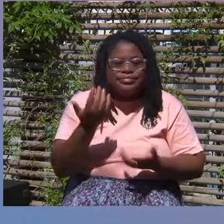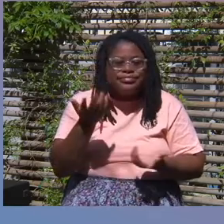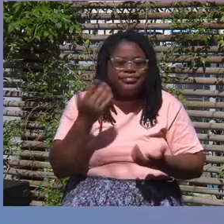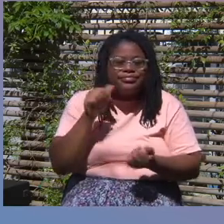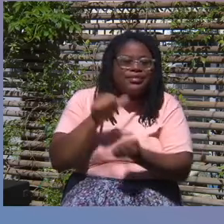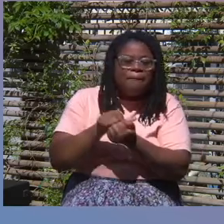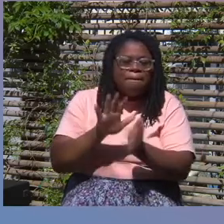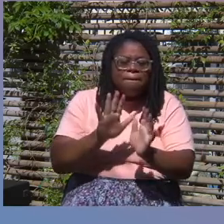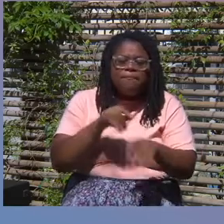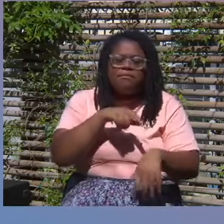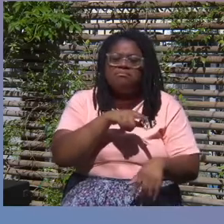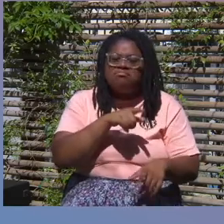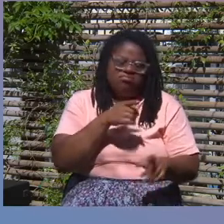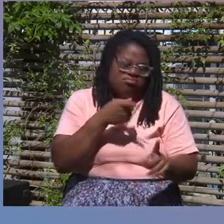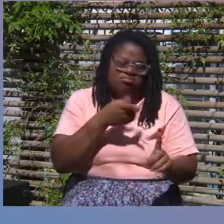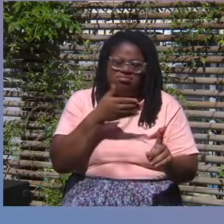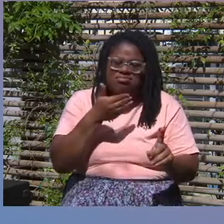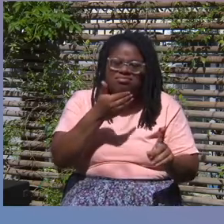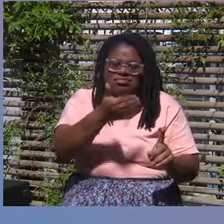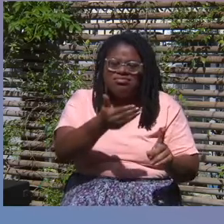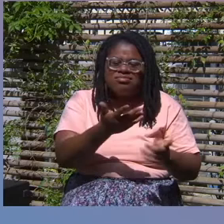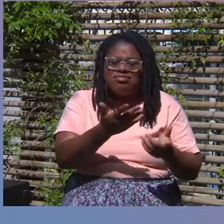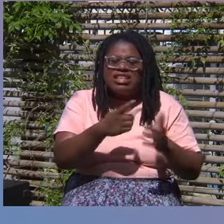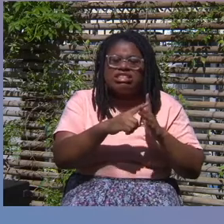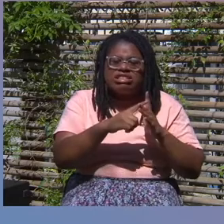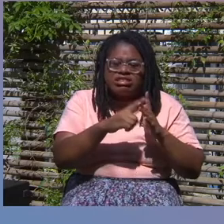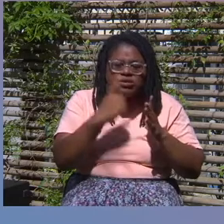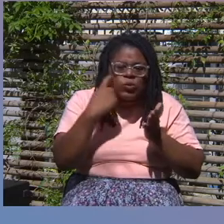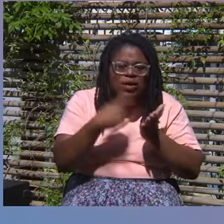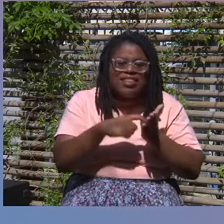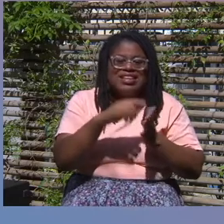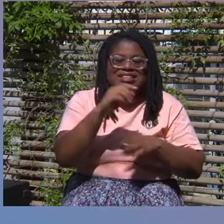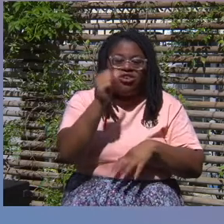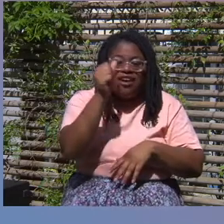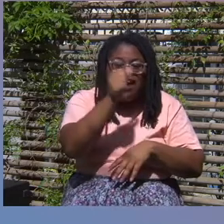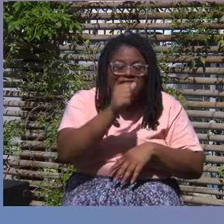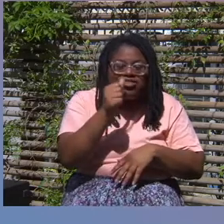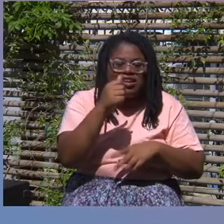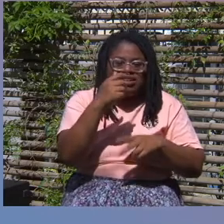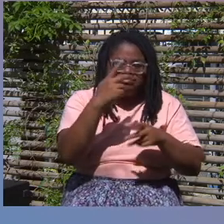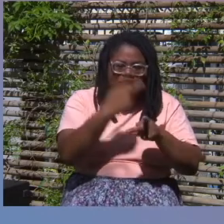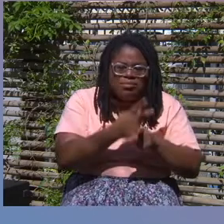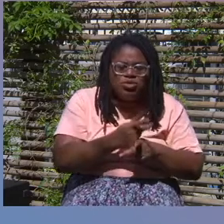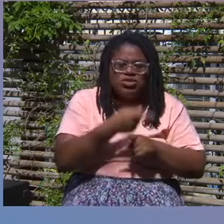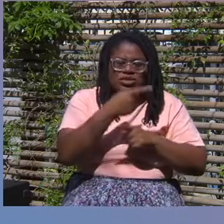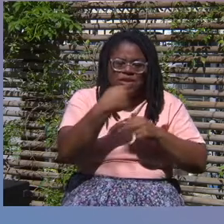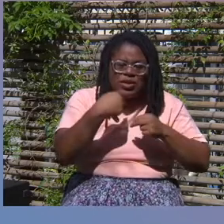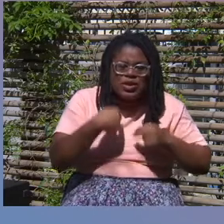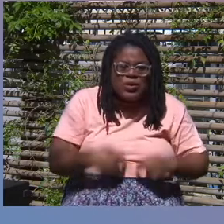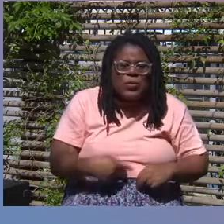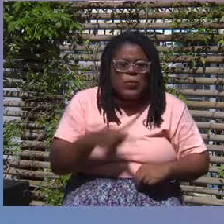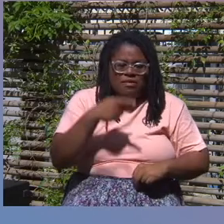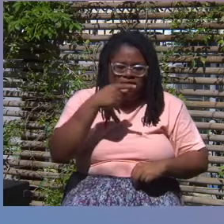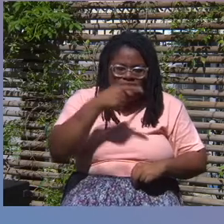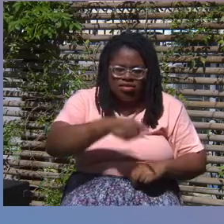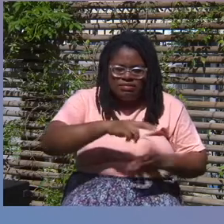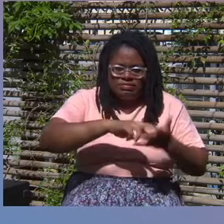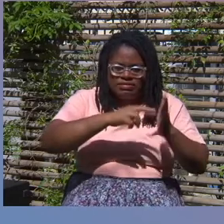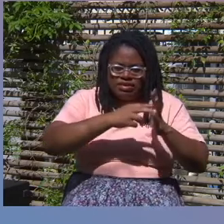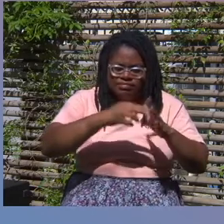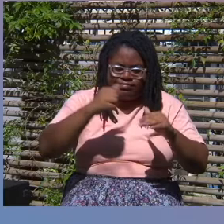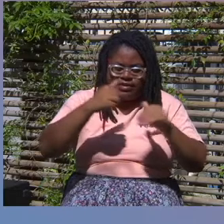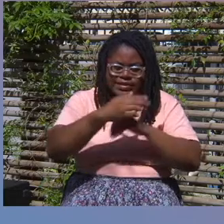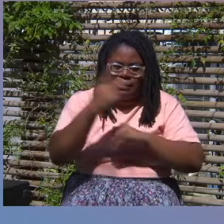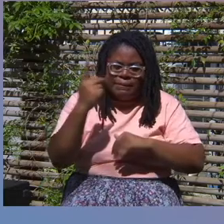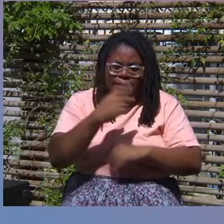foolishness. They discerned that these were African captives. They were human. Therefore, they needed to be sent